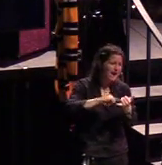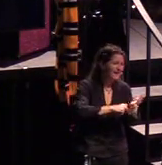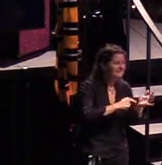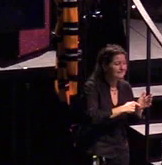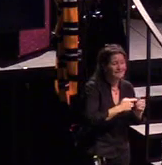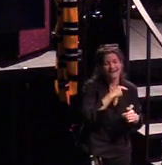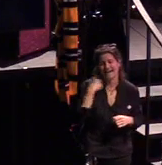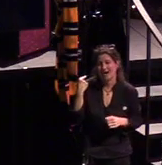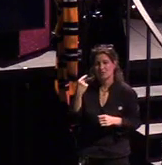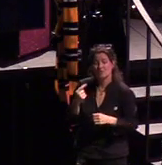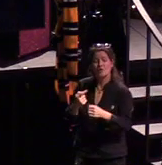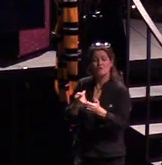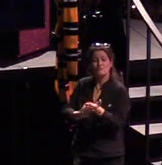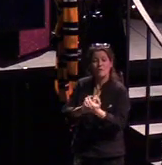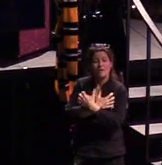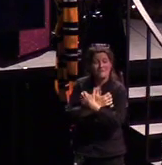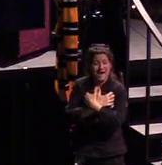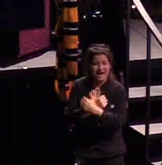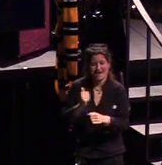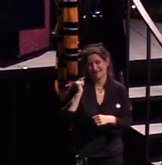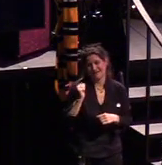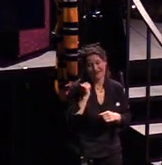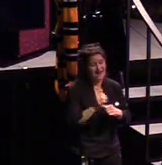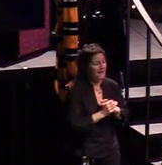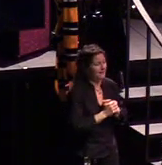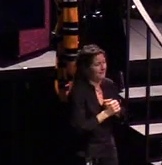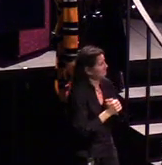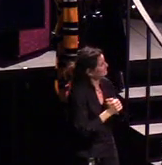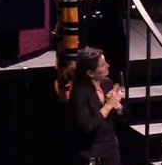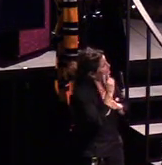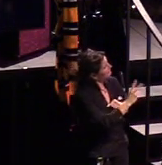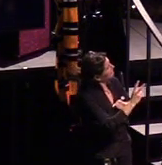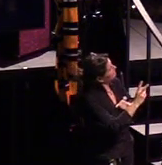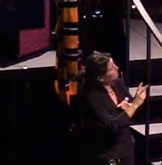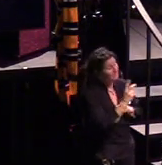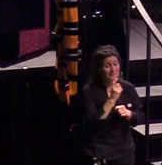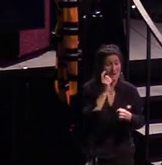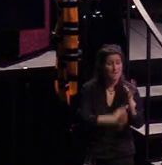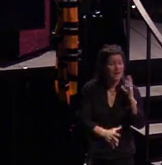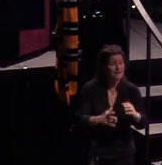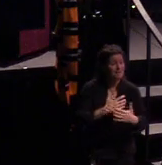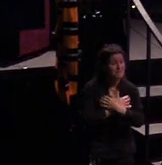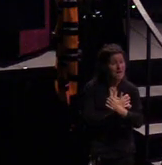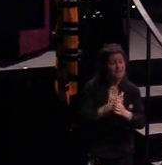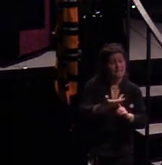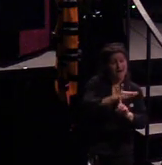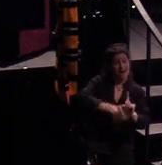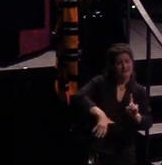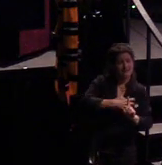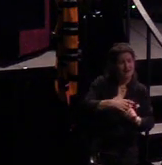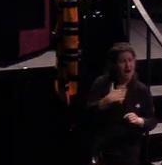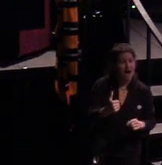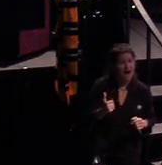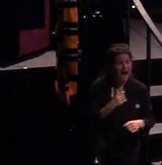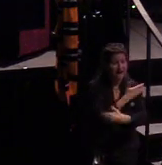is moving horridly out of the picture the body of a bloody bear lice behind him biscuit um I've got limbs they're